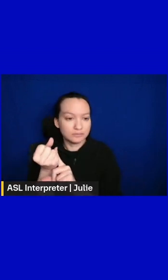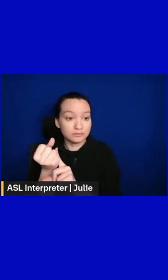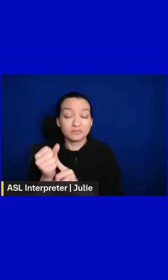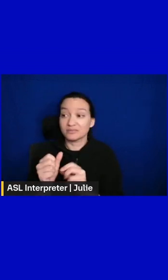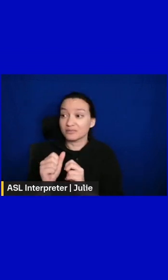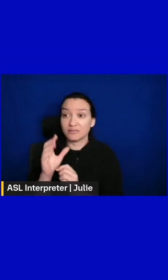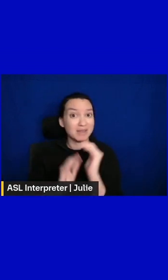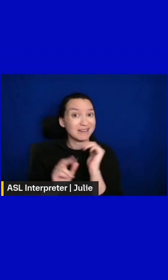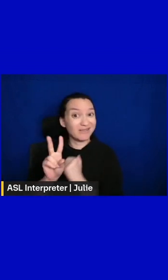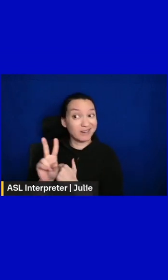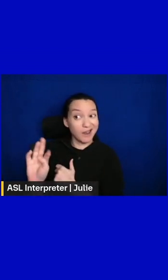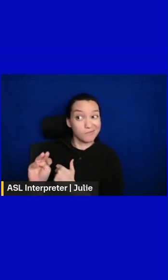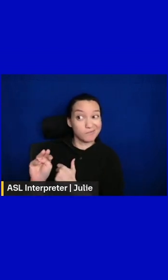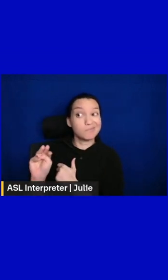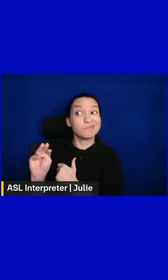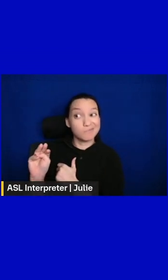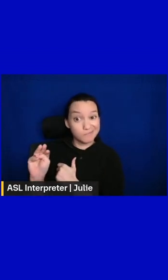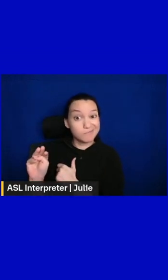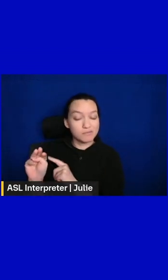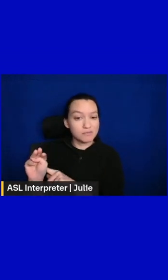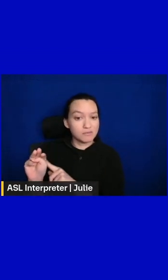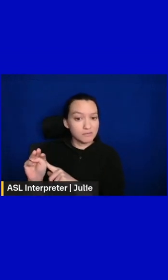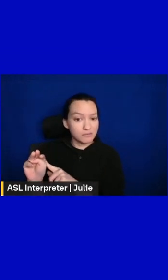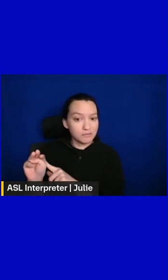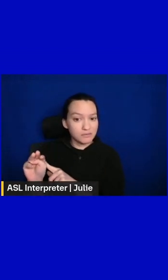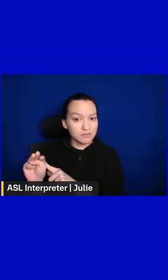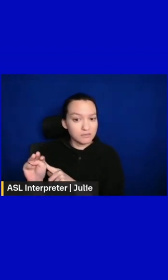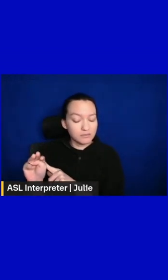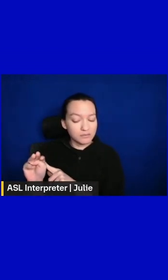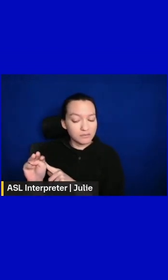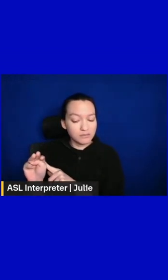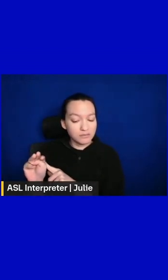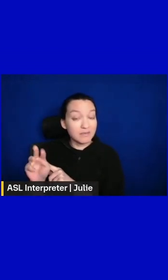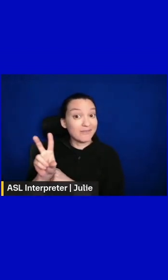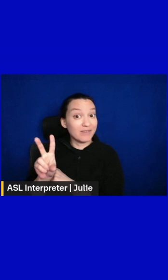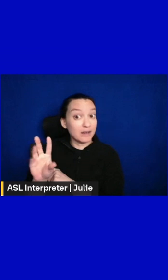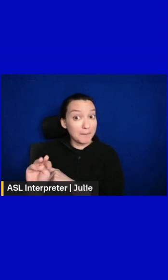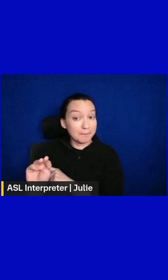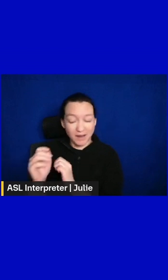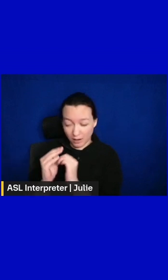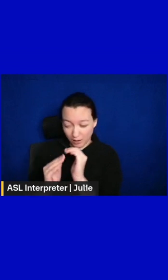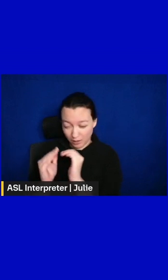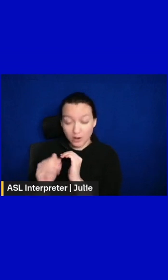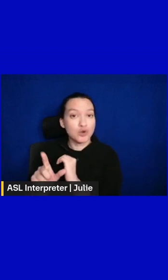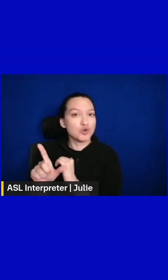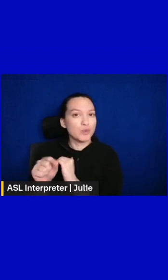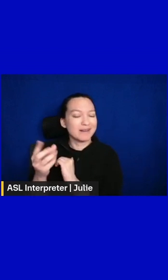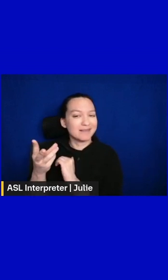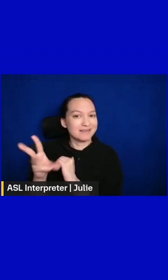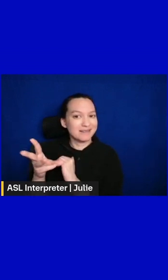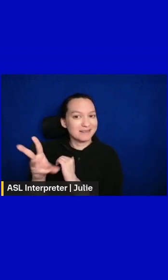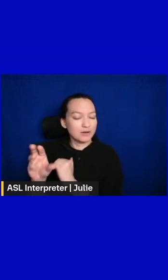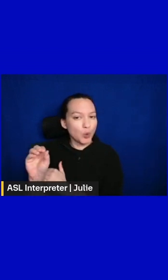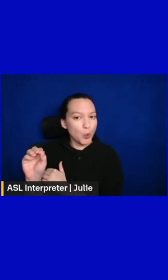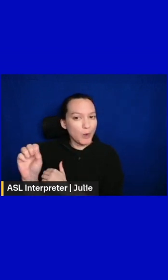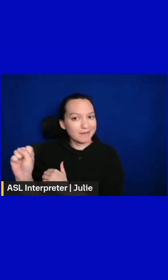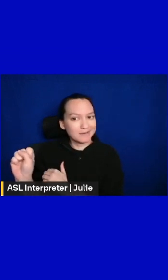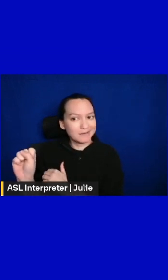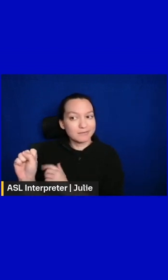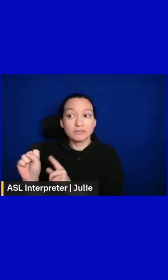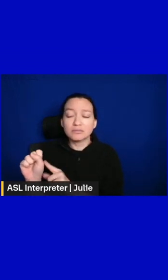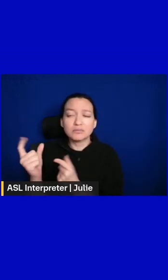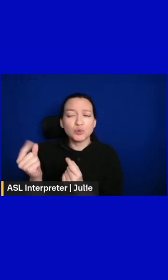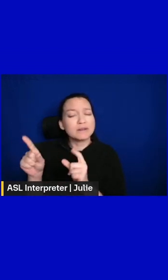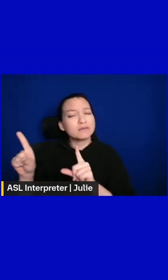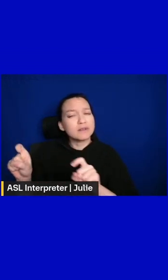VM, um, if you're building a VM for 2016 OS, but then you want to also